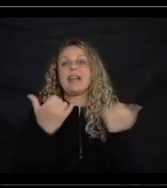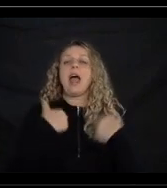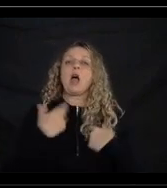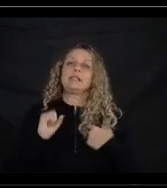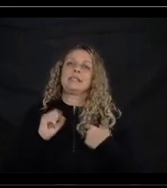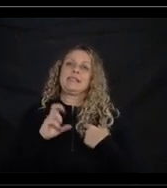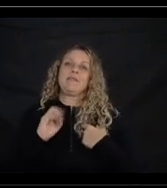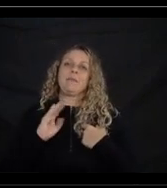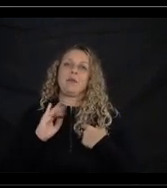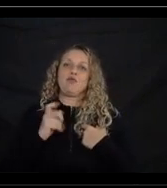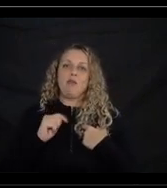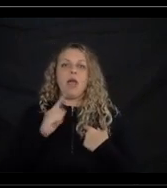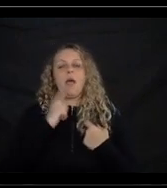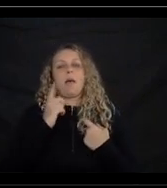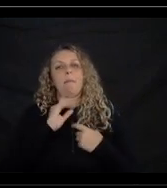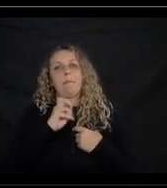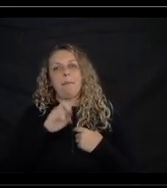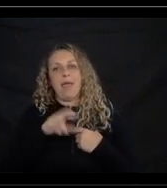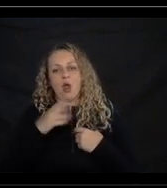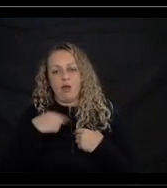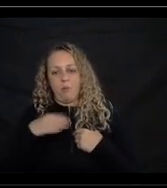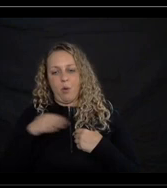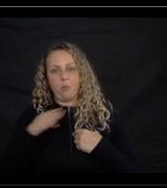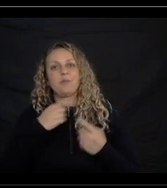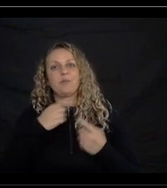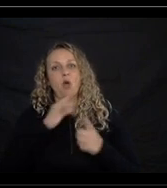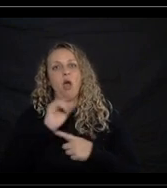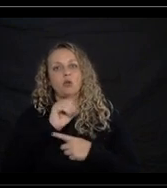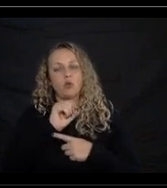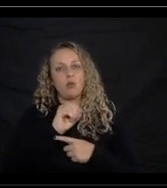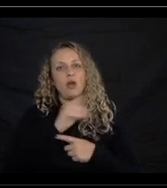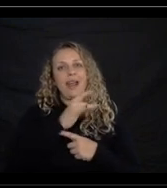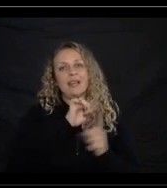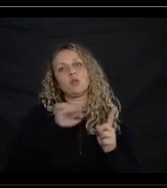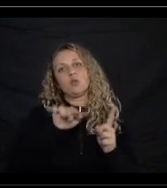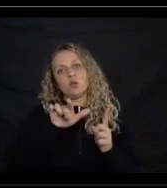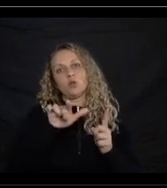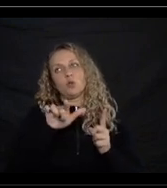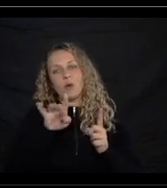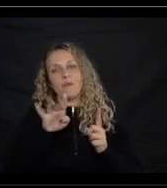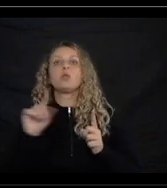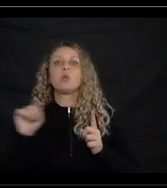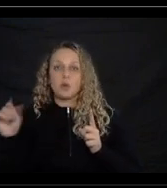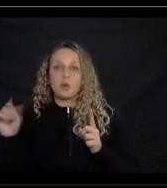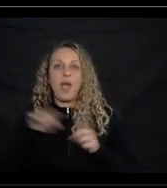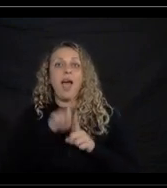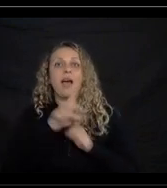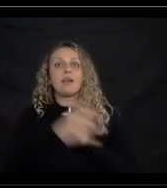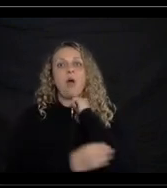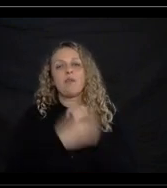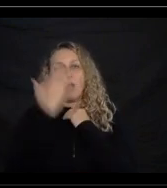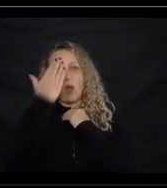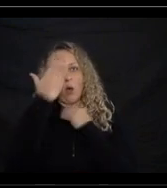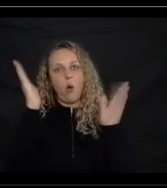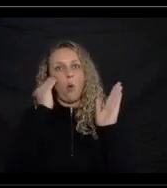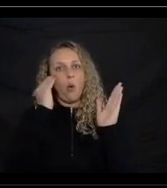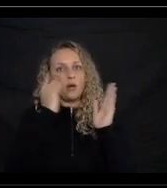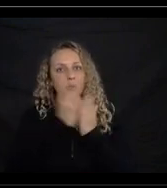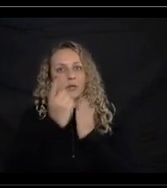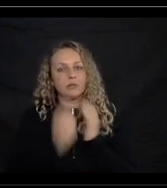Stephen B. Grant, Mayor of the City of Boynton Beach, Florida, do hereby proclaim October 18th through the 24th, 2020, as Poverty Awareness Week.